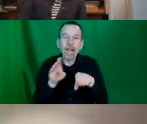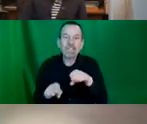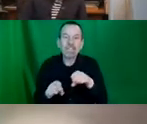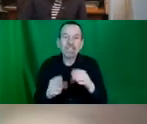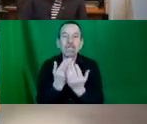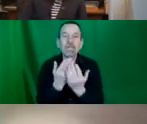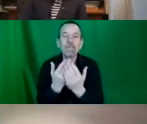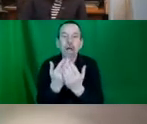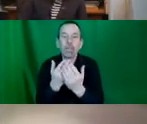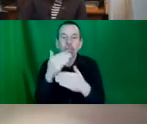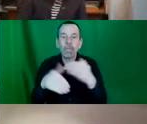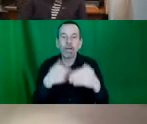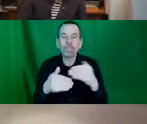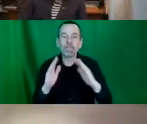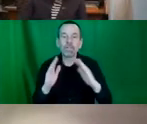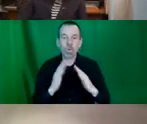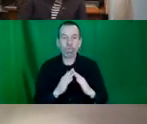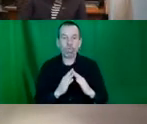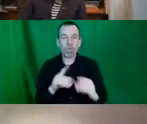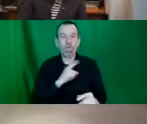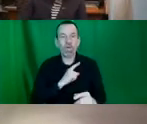busy.